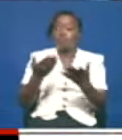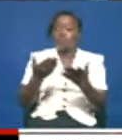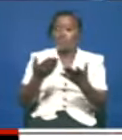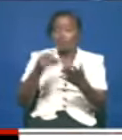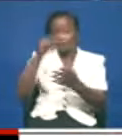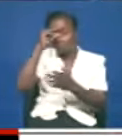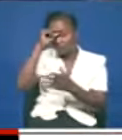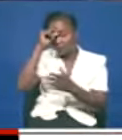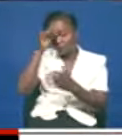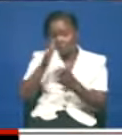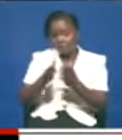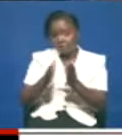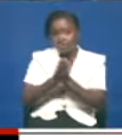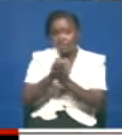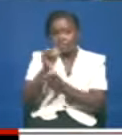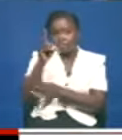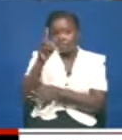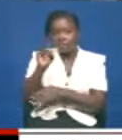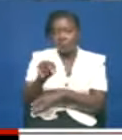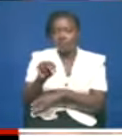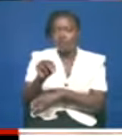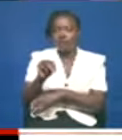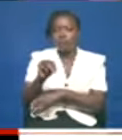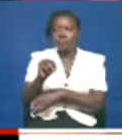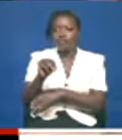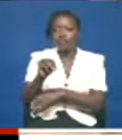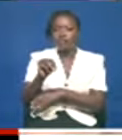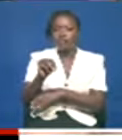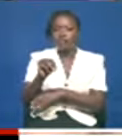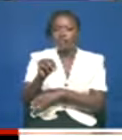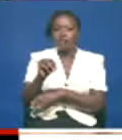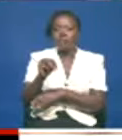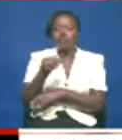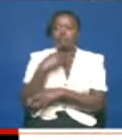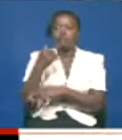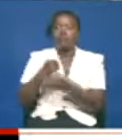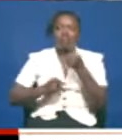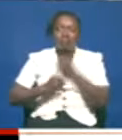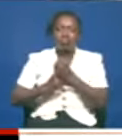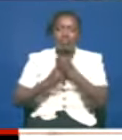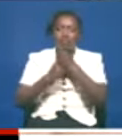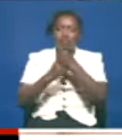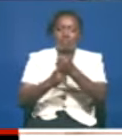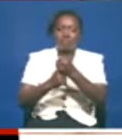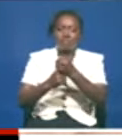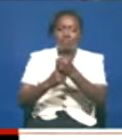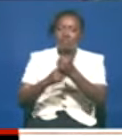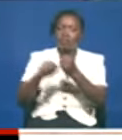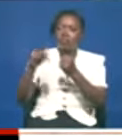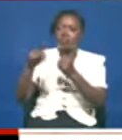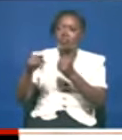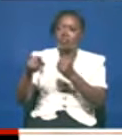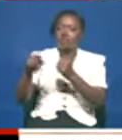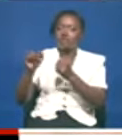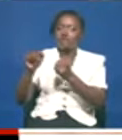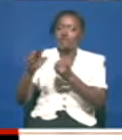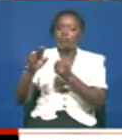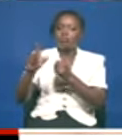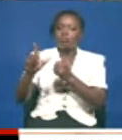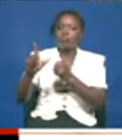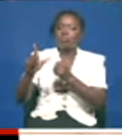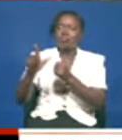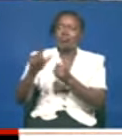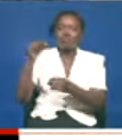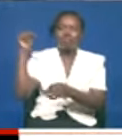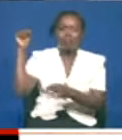bid on Orange Democratic Movement, ODM. Tunataka kumuunga mkono wa bwana Paul Otuoma Nyongesa kwa dhati,